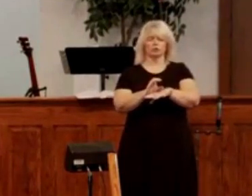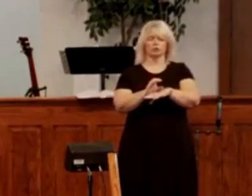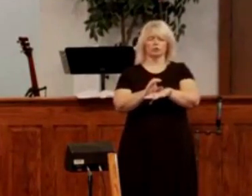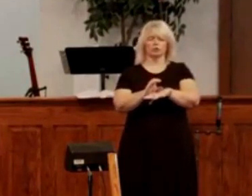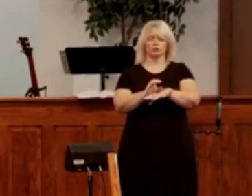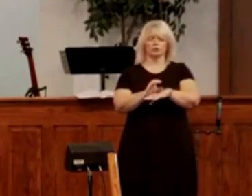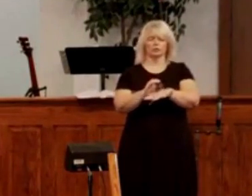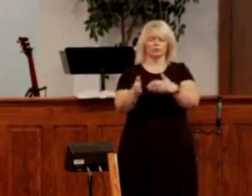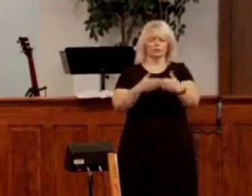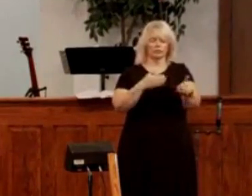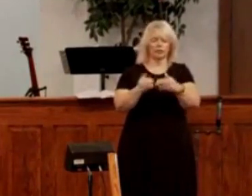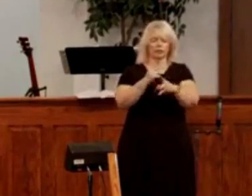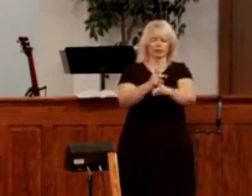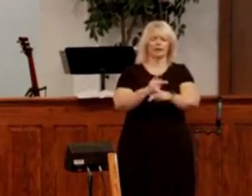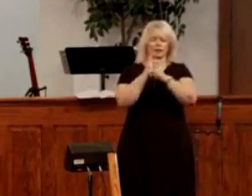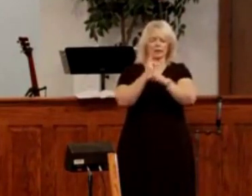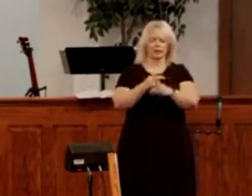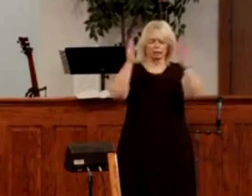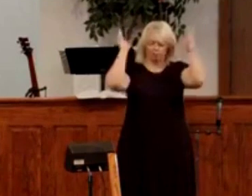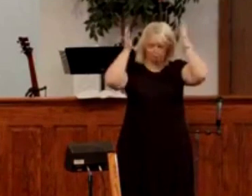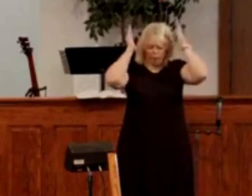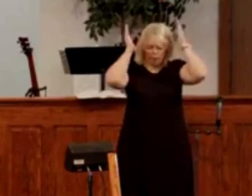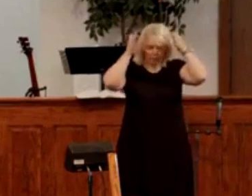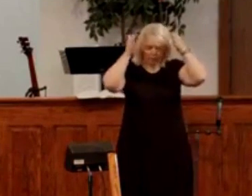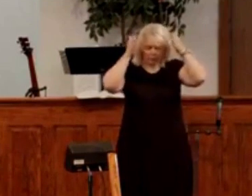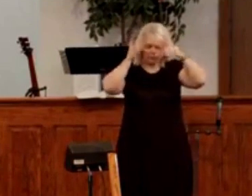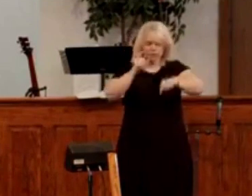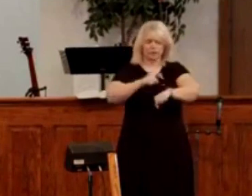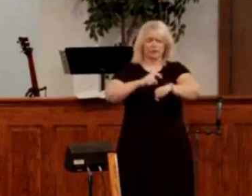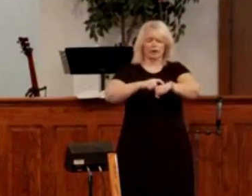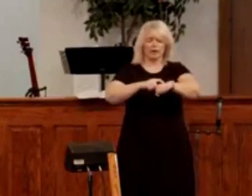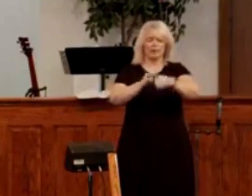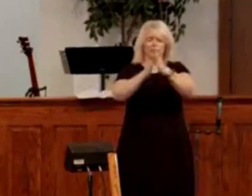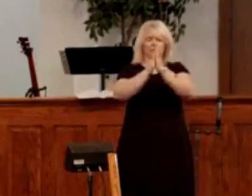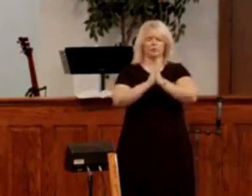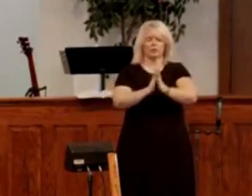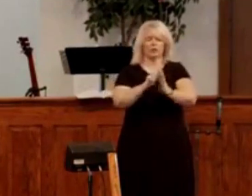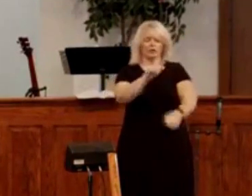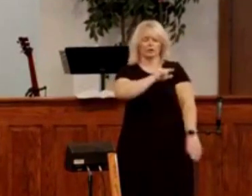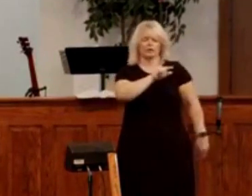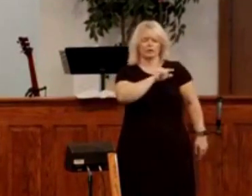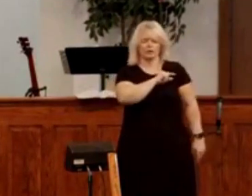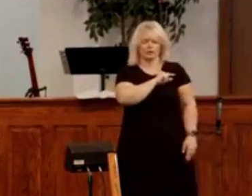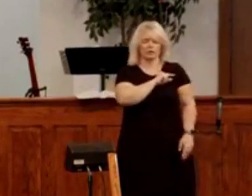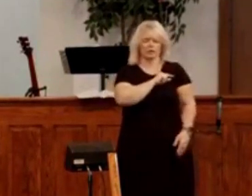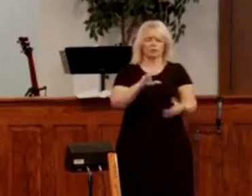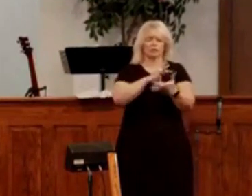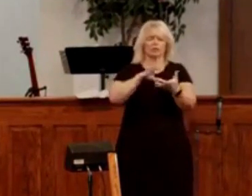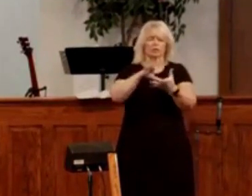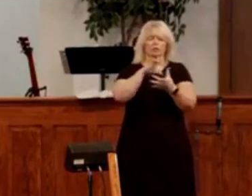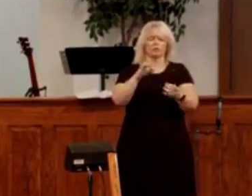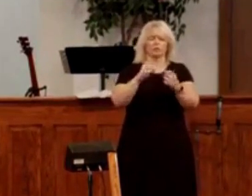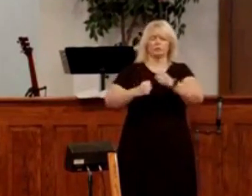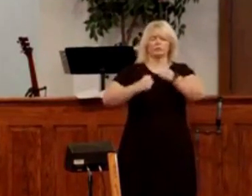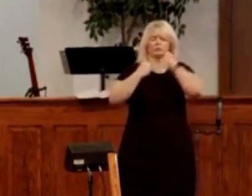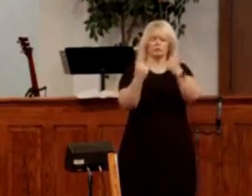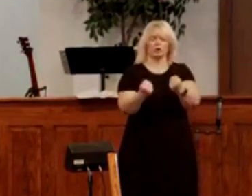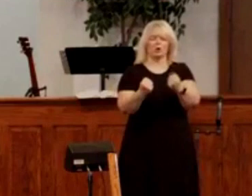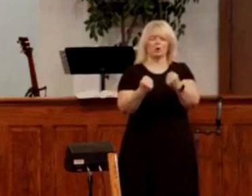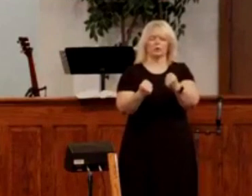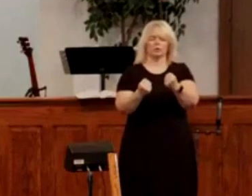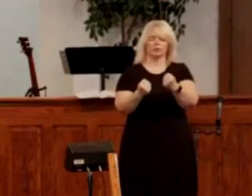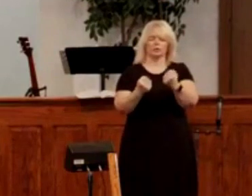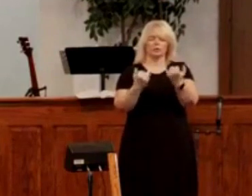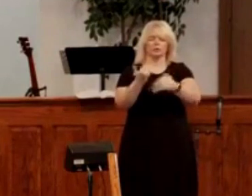is, keep them engaged. And when it comes time, Father, I just pray that the conviction of the Holy Spirit will be so strong on their heart